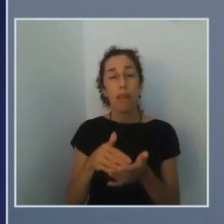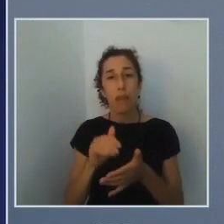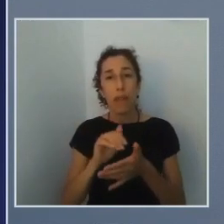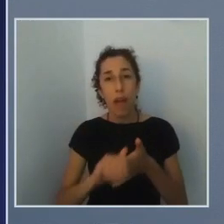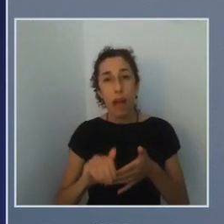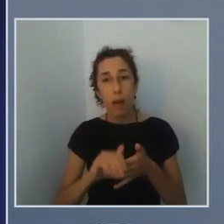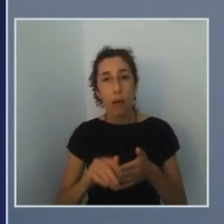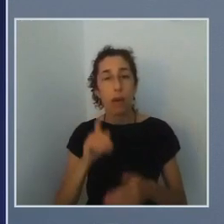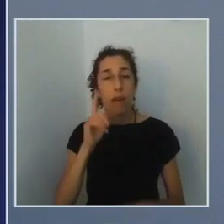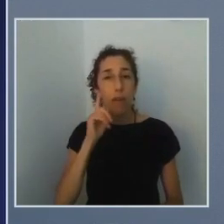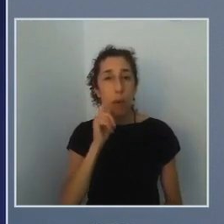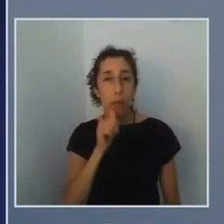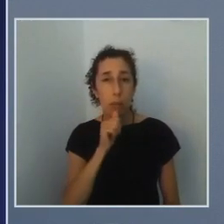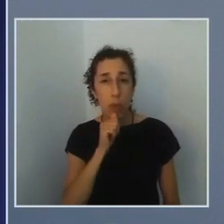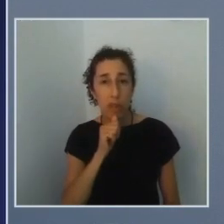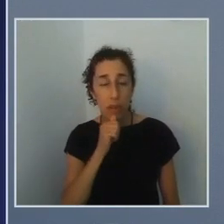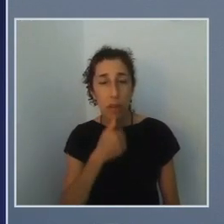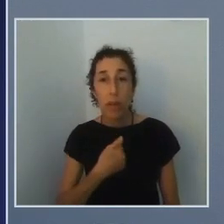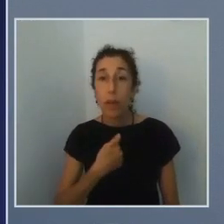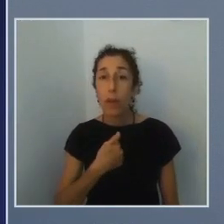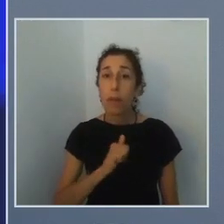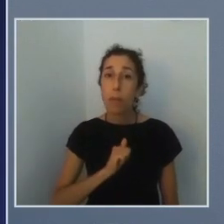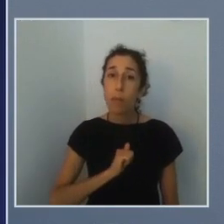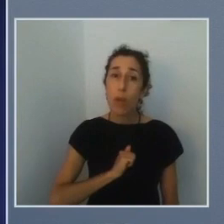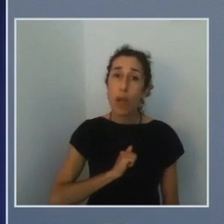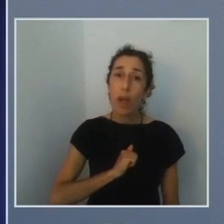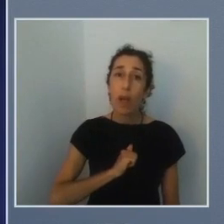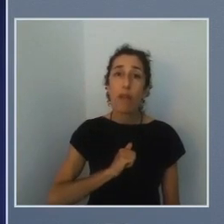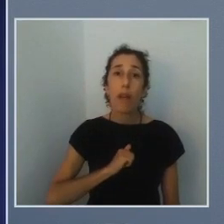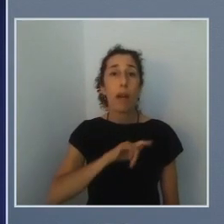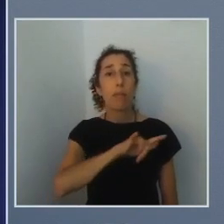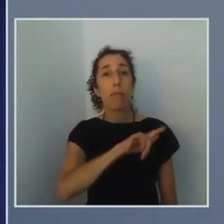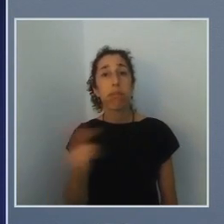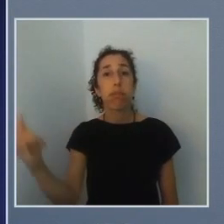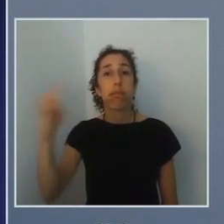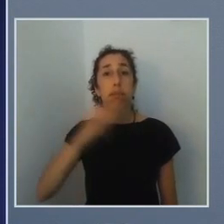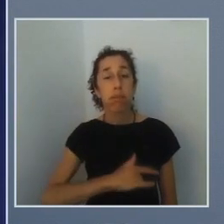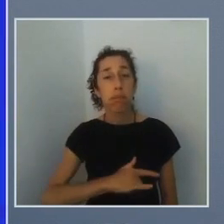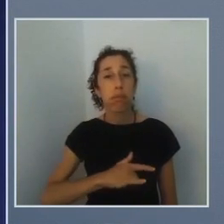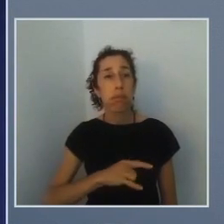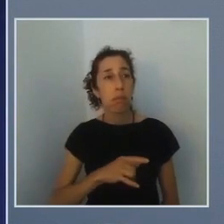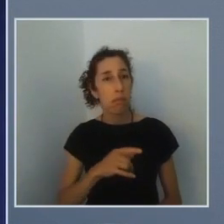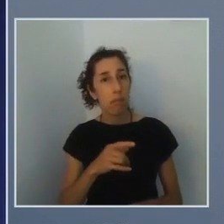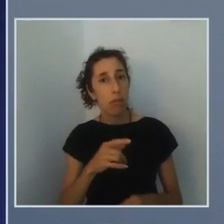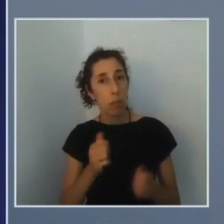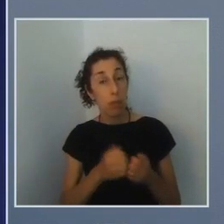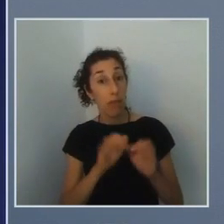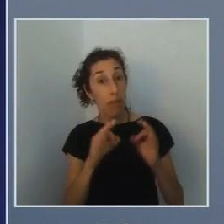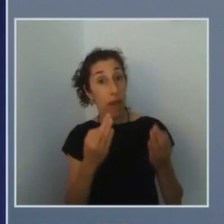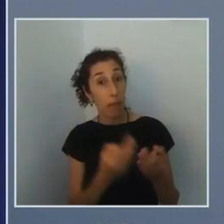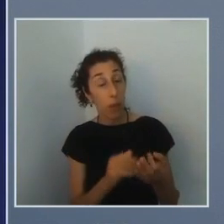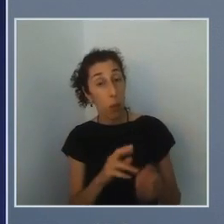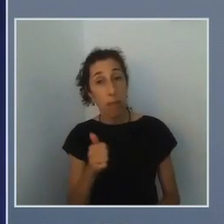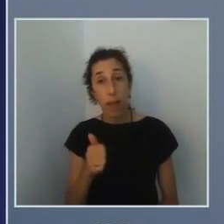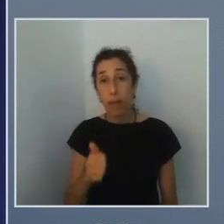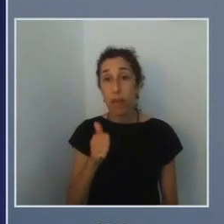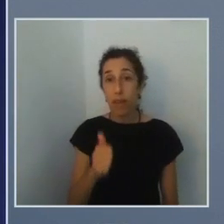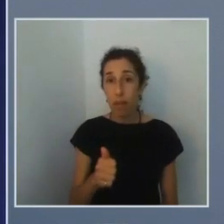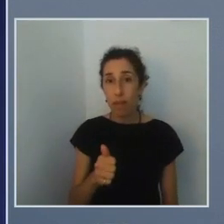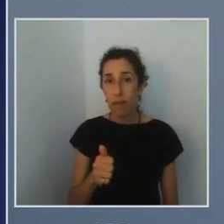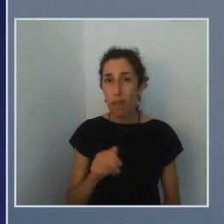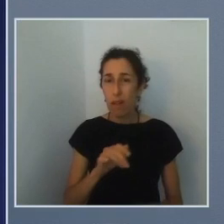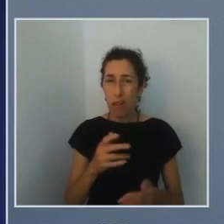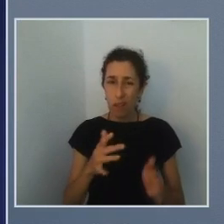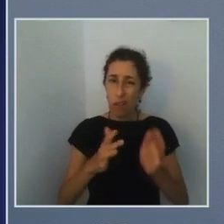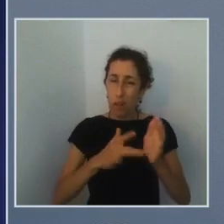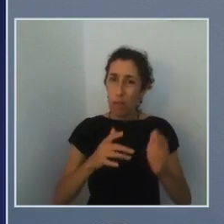trips for himself and his family, including extended family when he was not present. He visited the Bahamas by